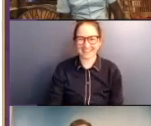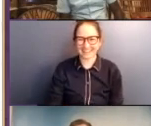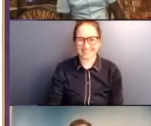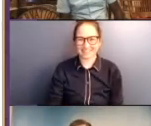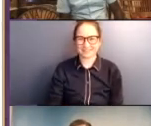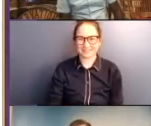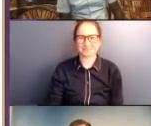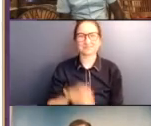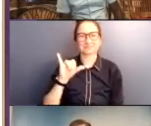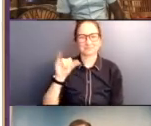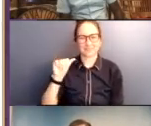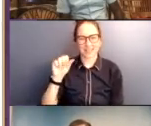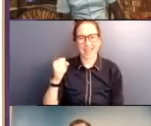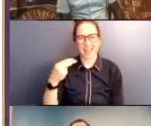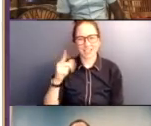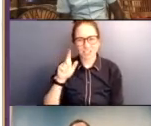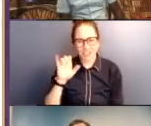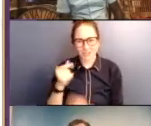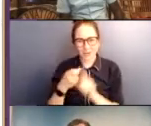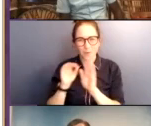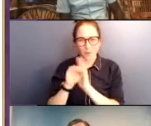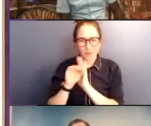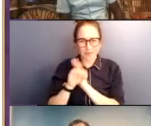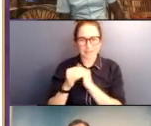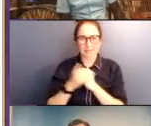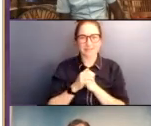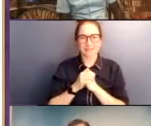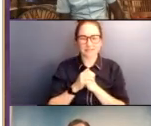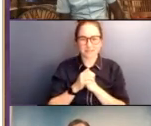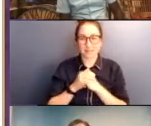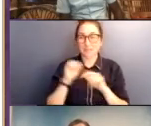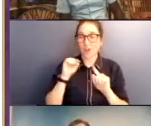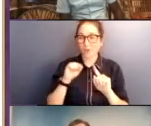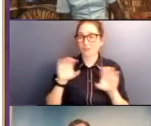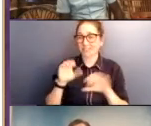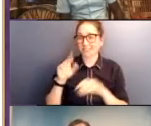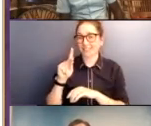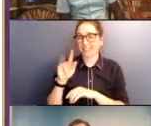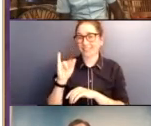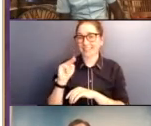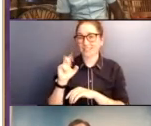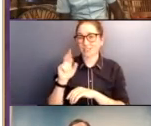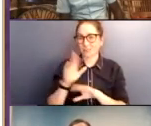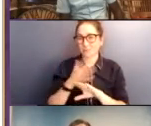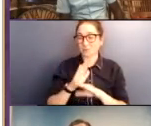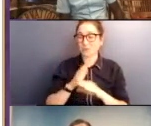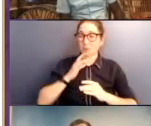And we have Ashley from New Orleans. And in kinder music, I was introduced to the recorder.